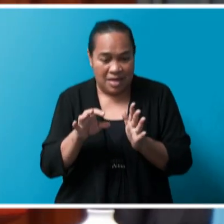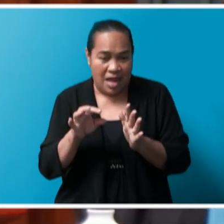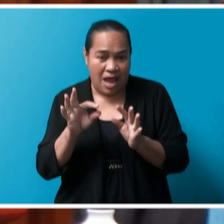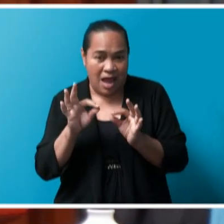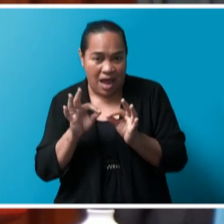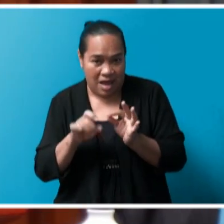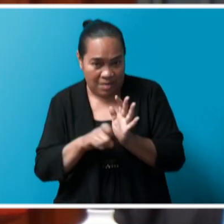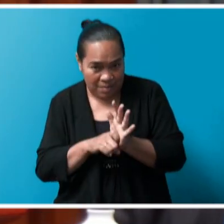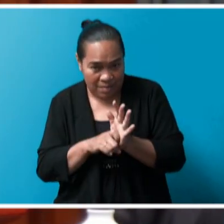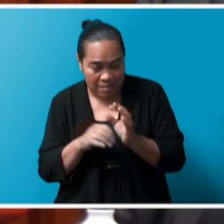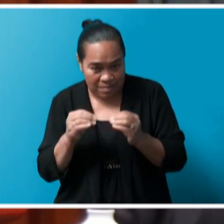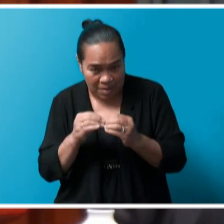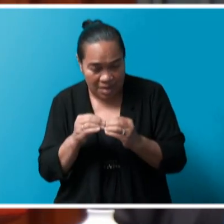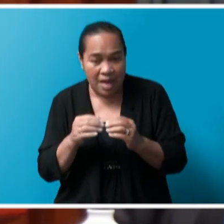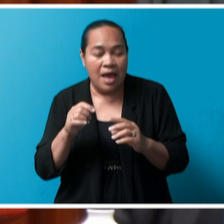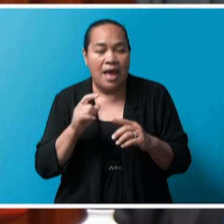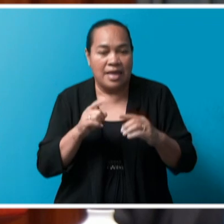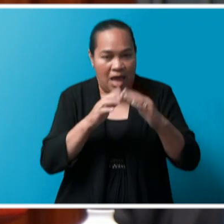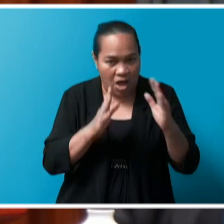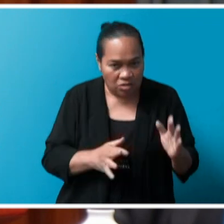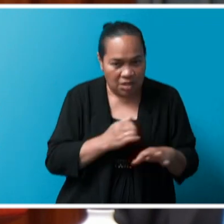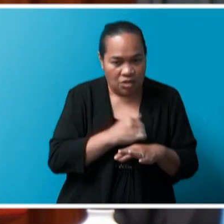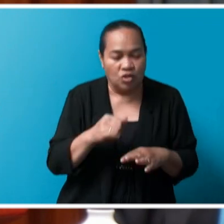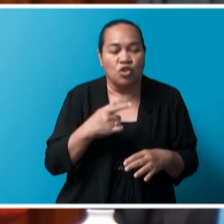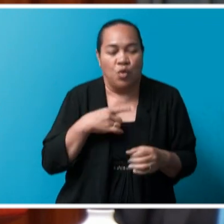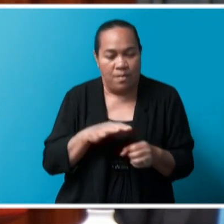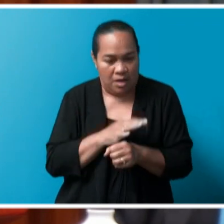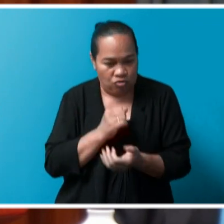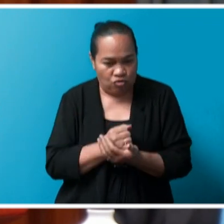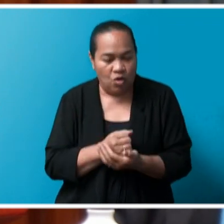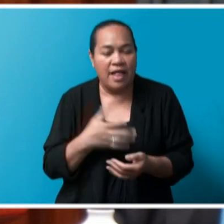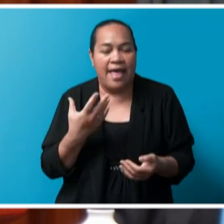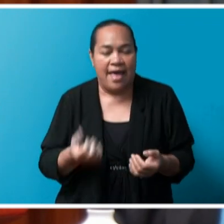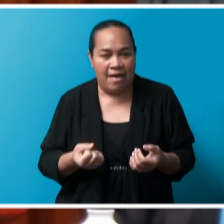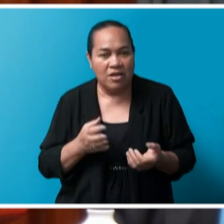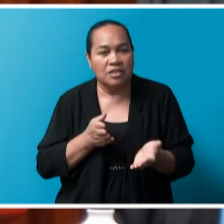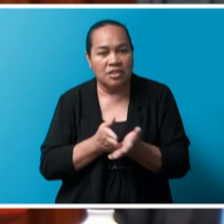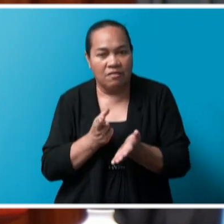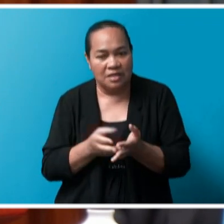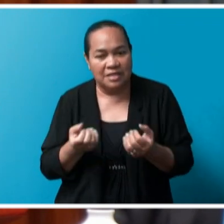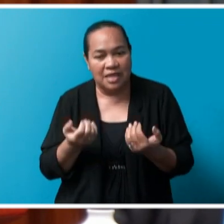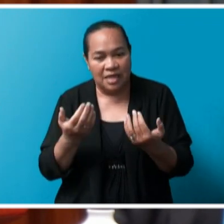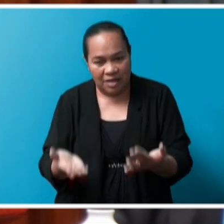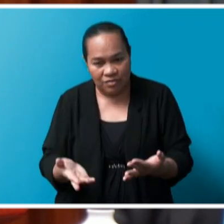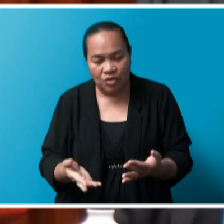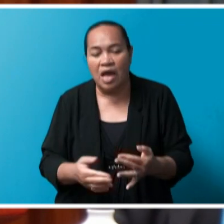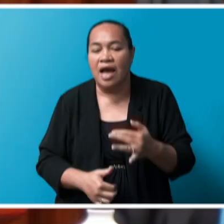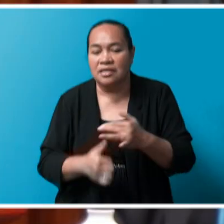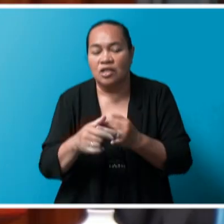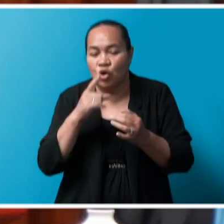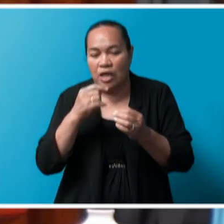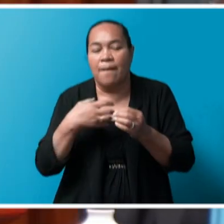undertaken policy reviews aimed at improving service delivery, increased access to affordable housing, and expanding opportunities for home